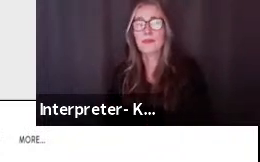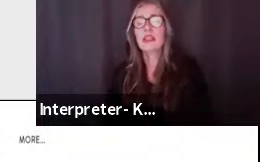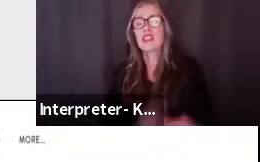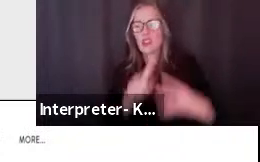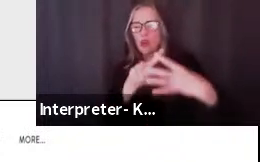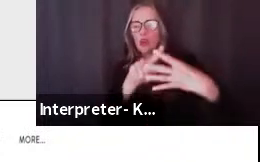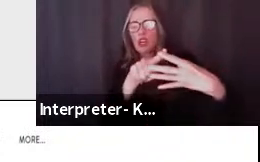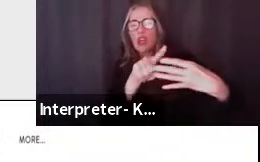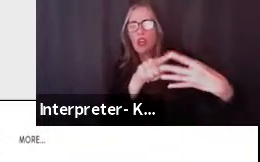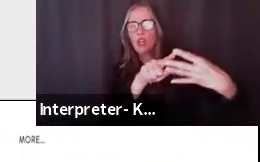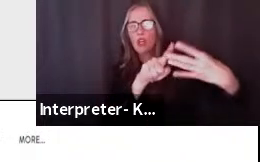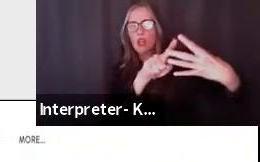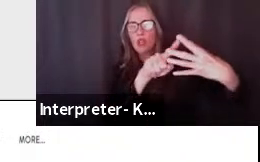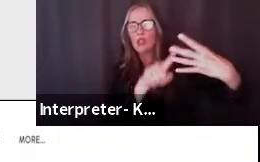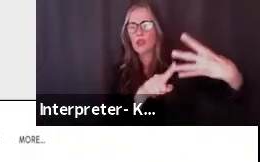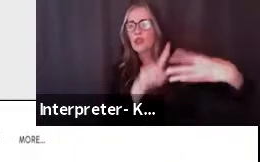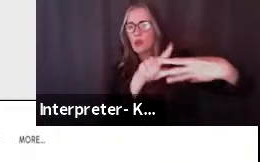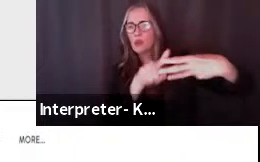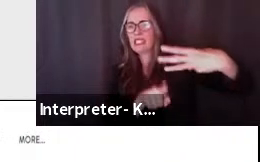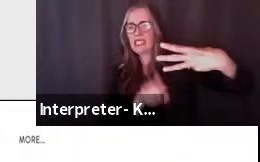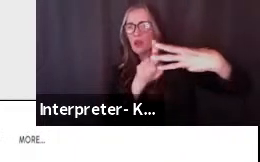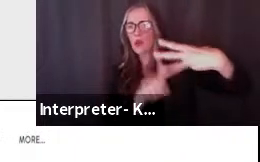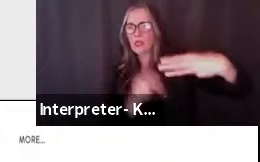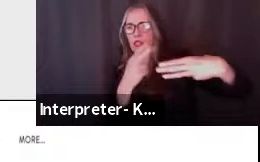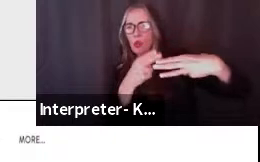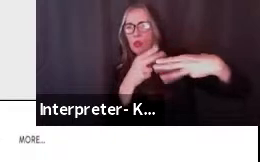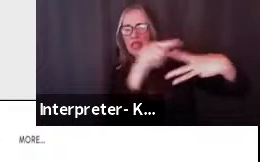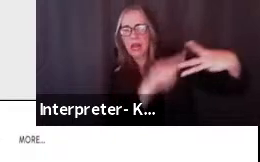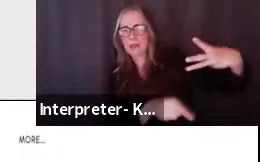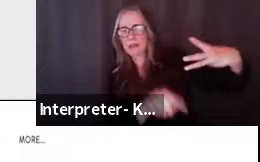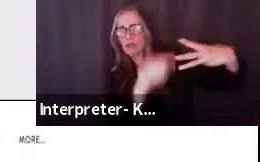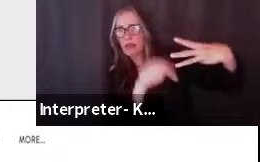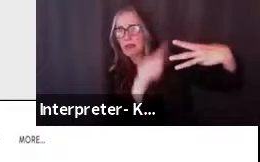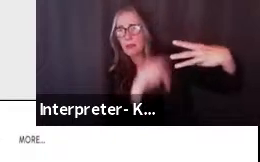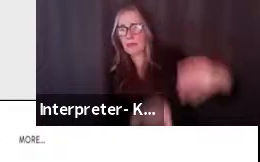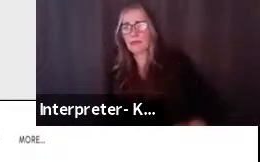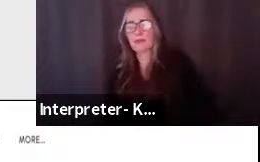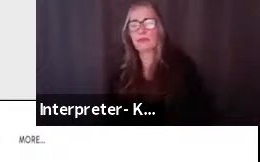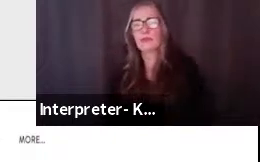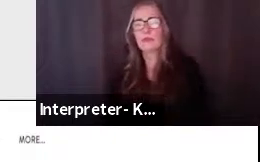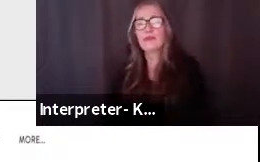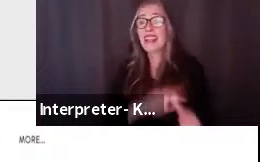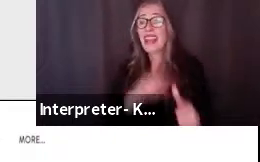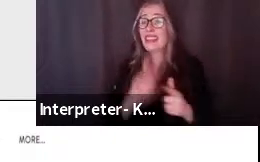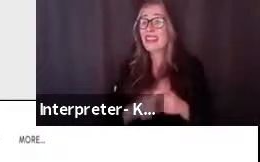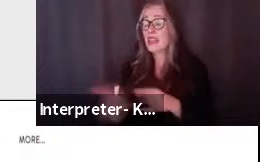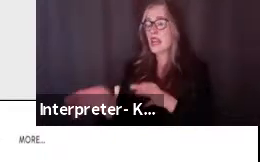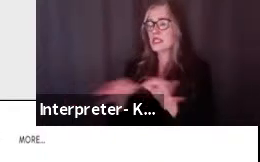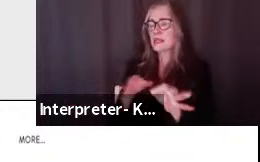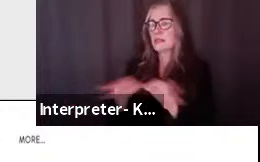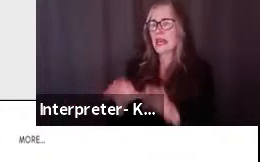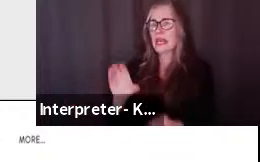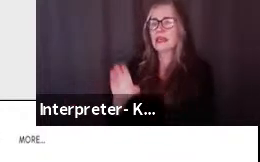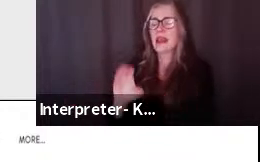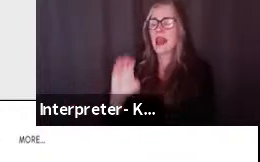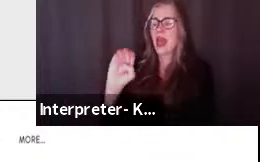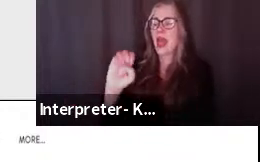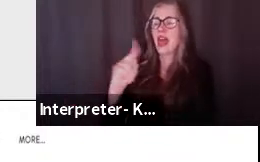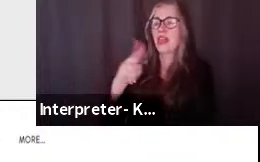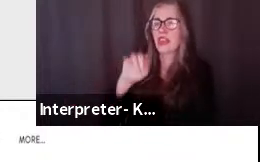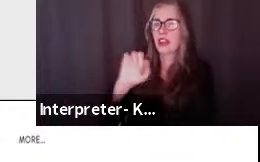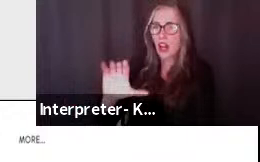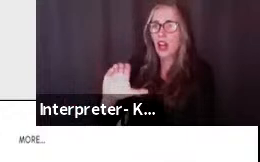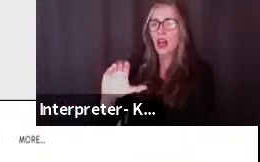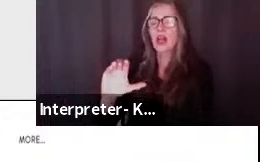discuss um some of the ethical and legal dynamics that we encounter within the lab's